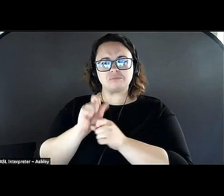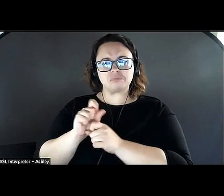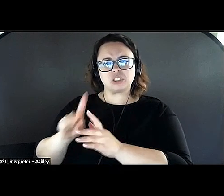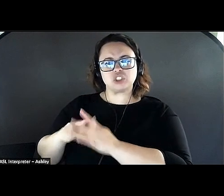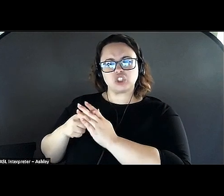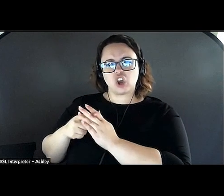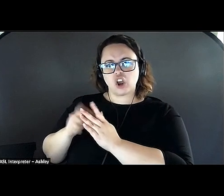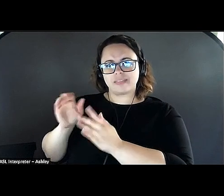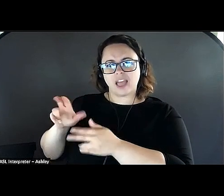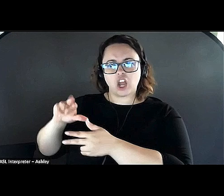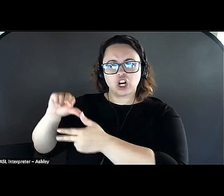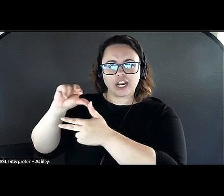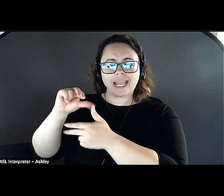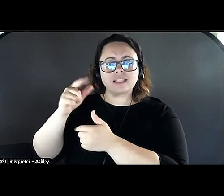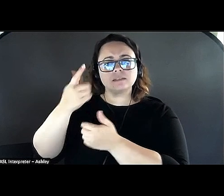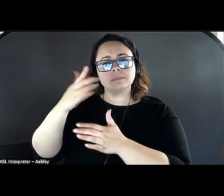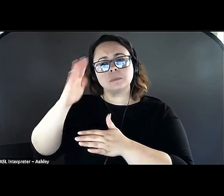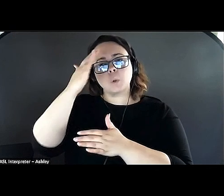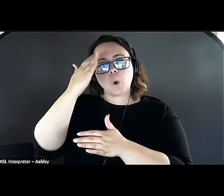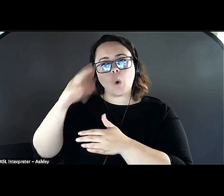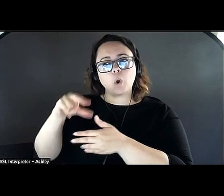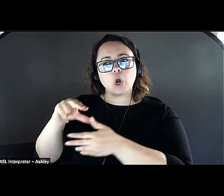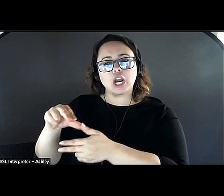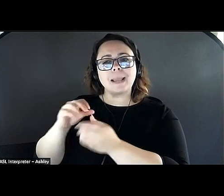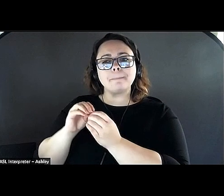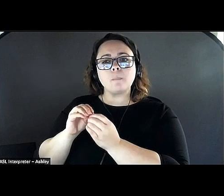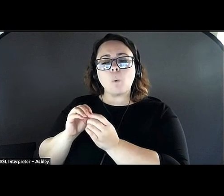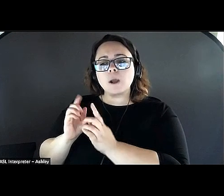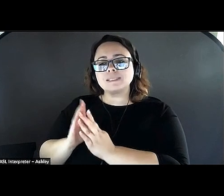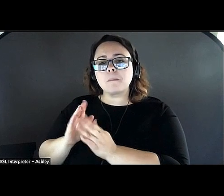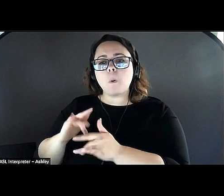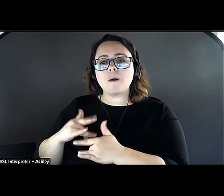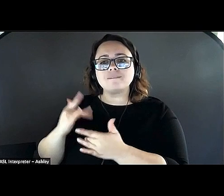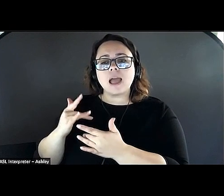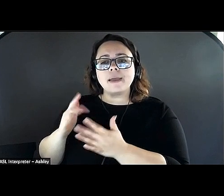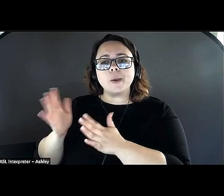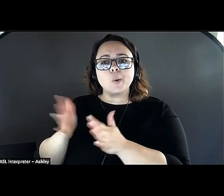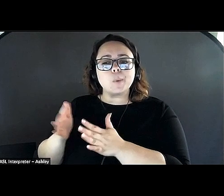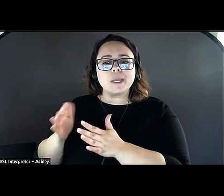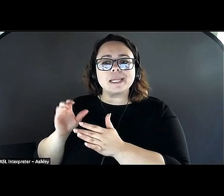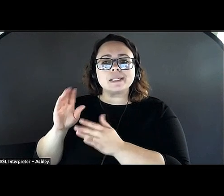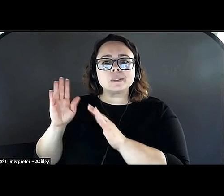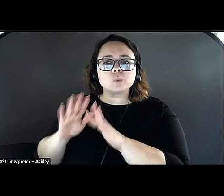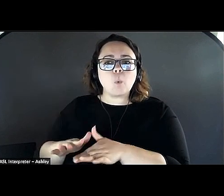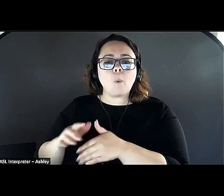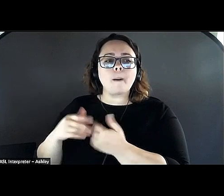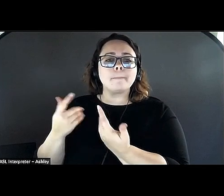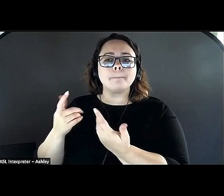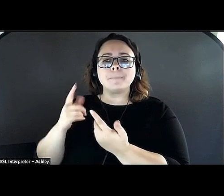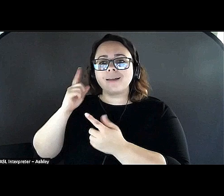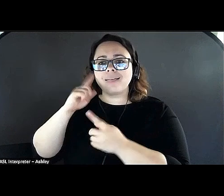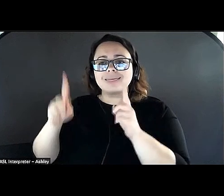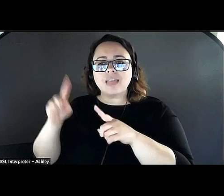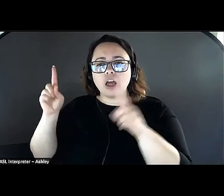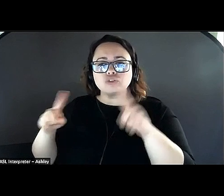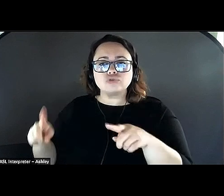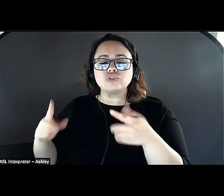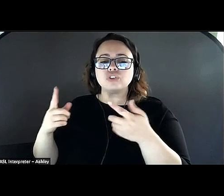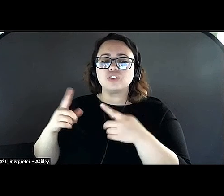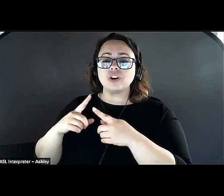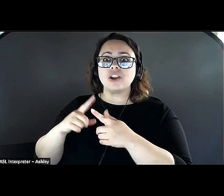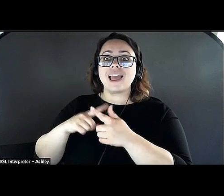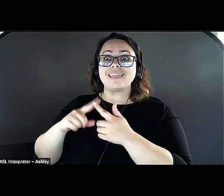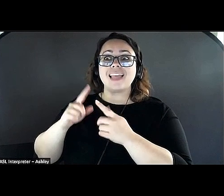Well, as many of you know, hurricanes usually start as much smaller events, such as windstorms, thunderstorms, and then form only under the perfect